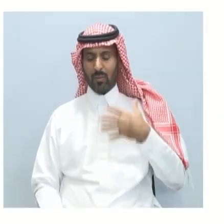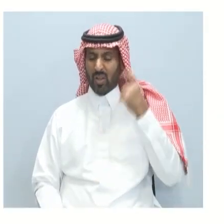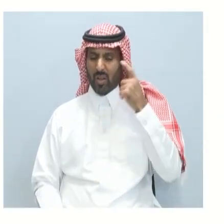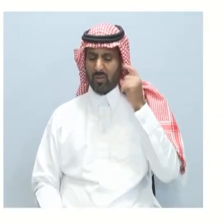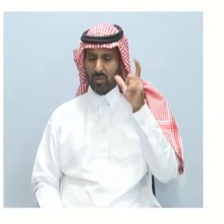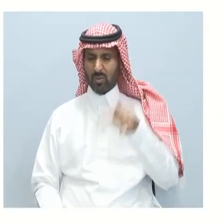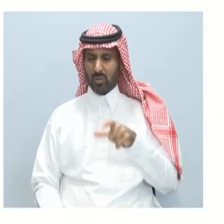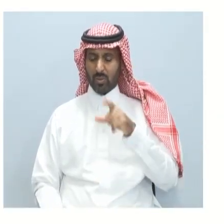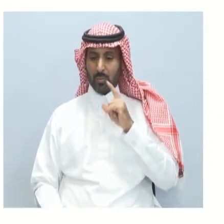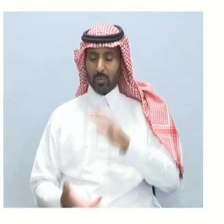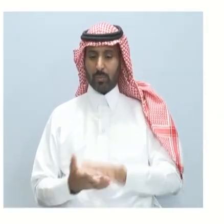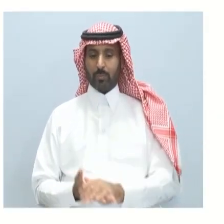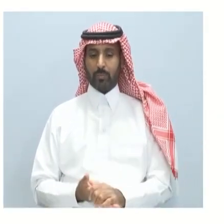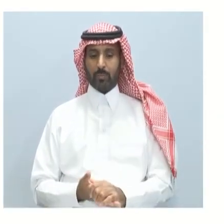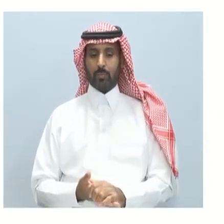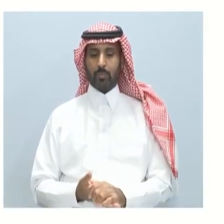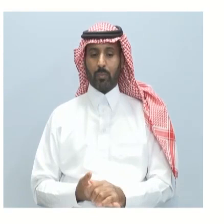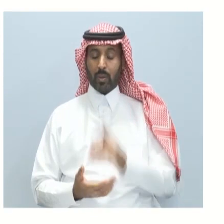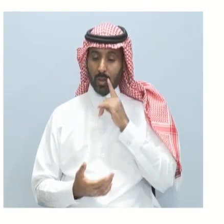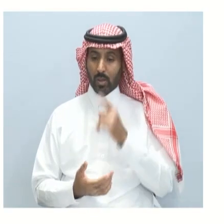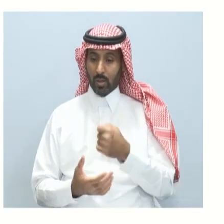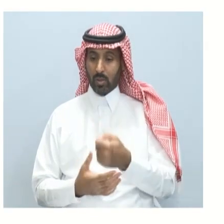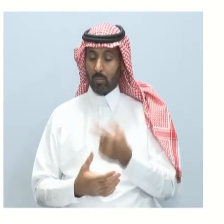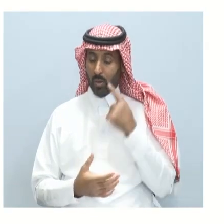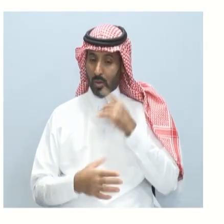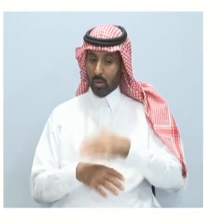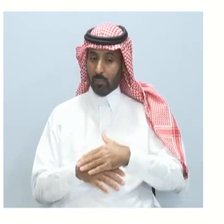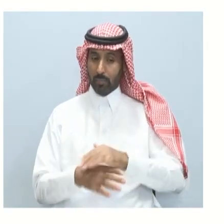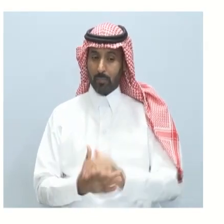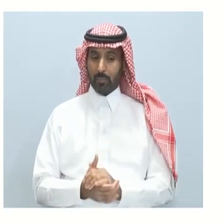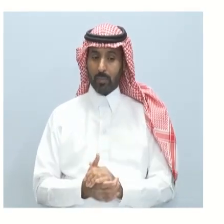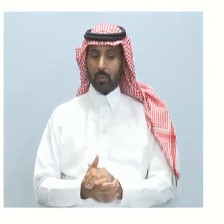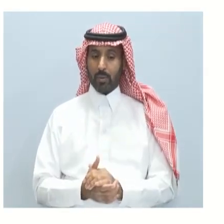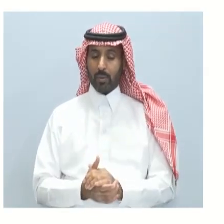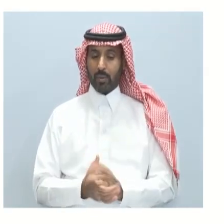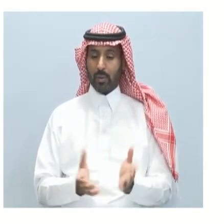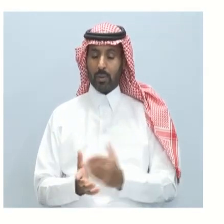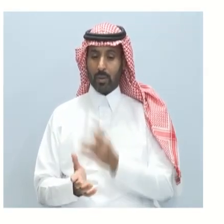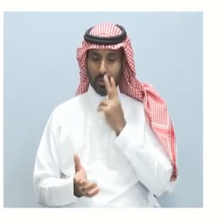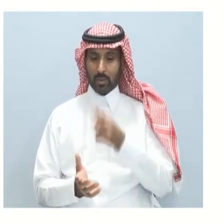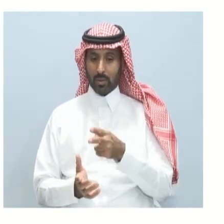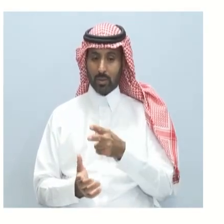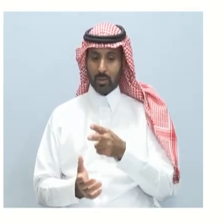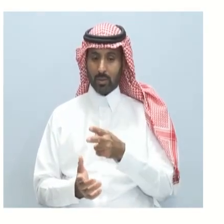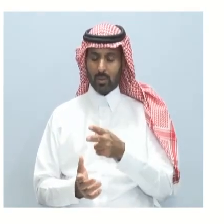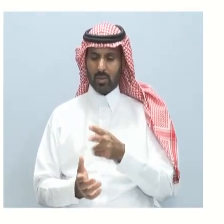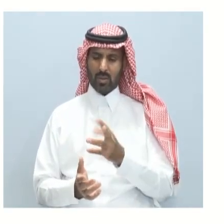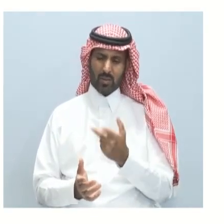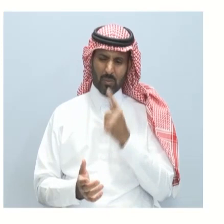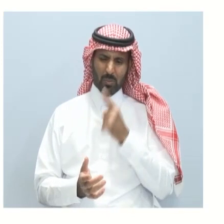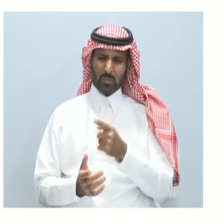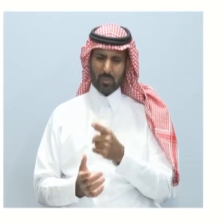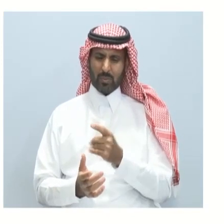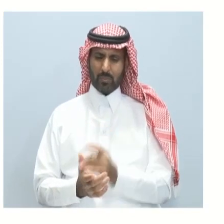encouraging. She is gentle. But on the other hand, I can say that she is a little bit